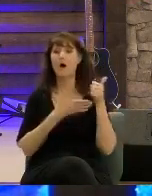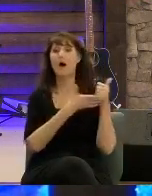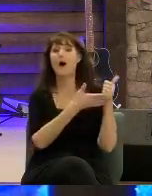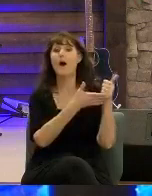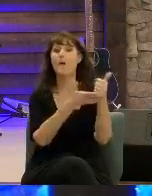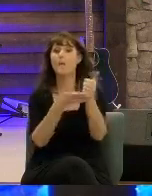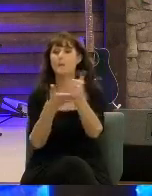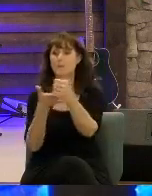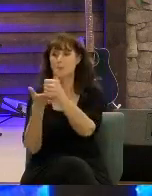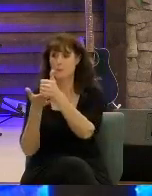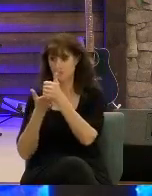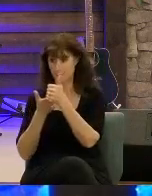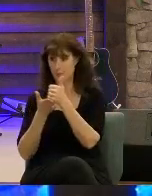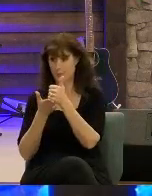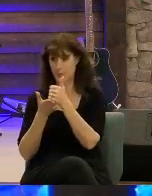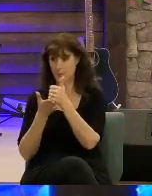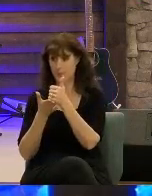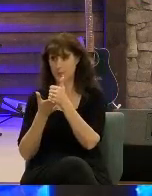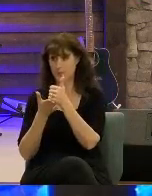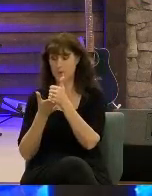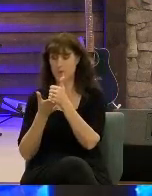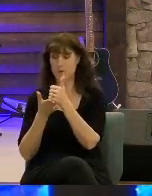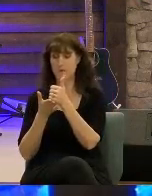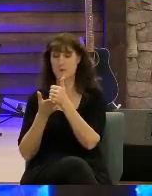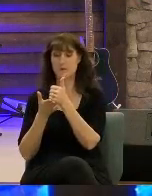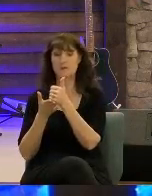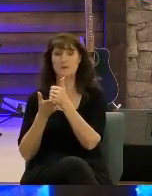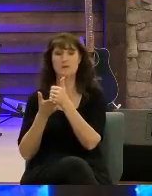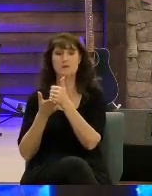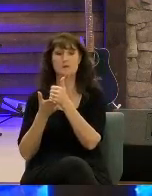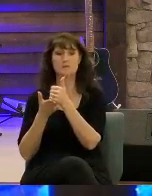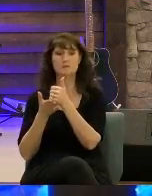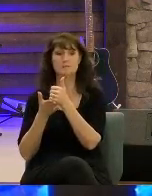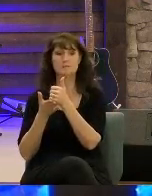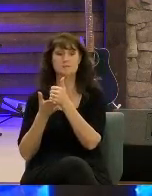will do it through you, right? And so he is.